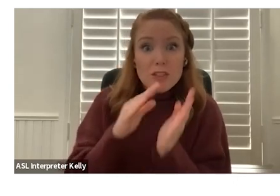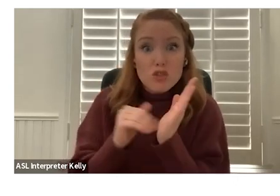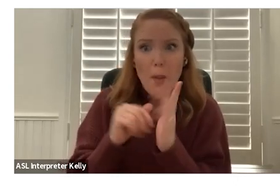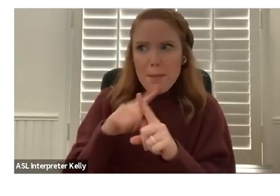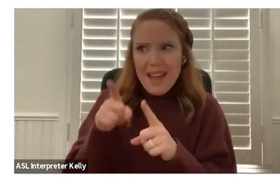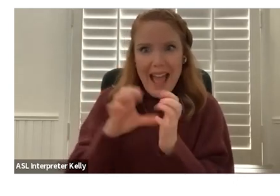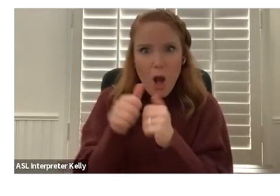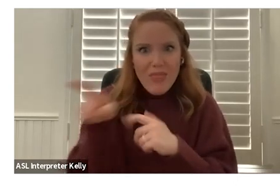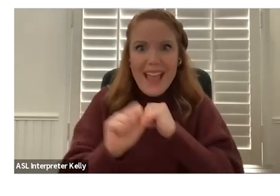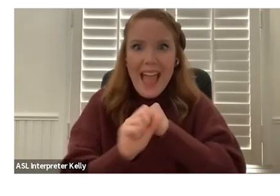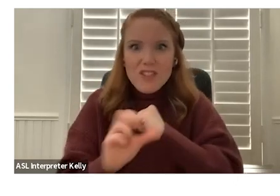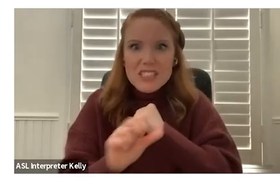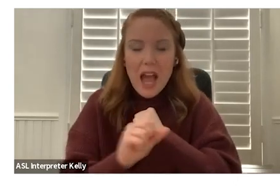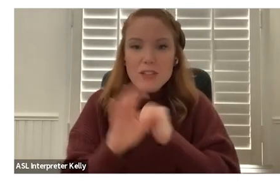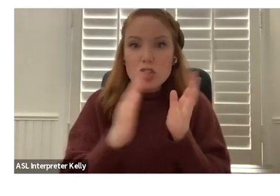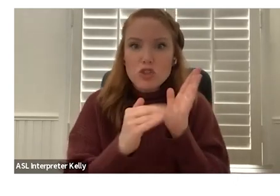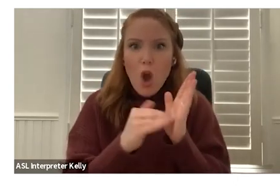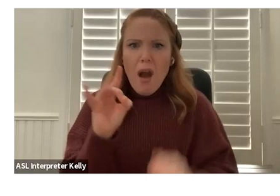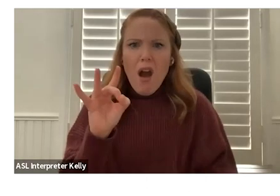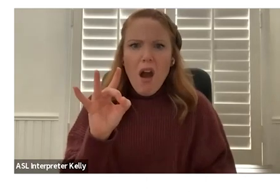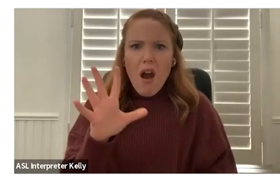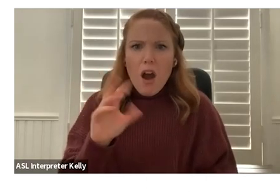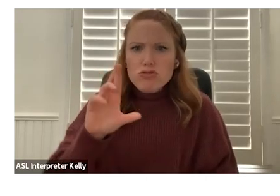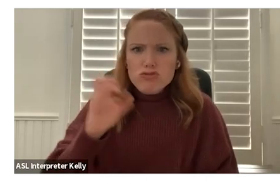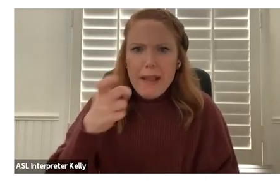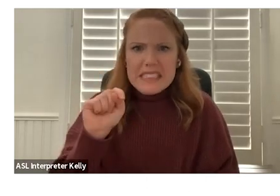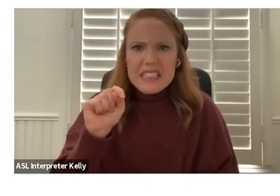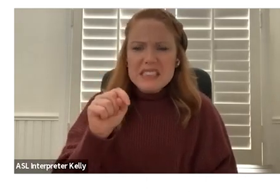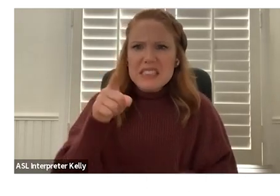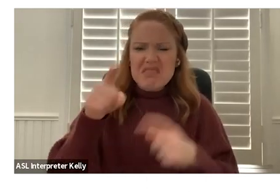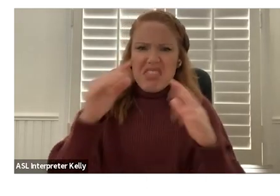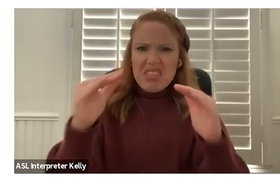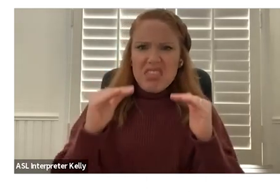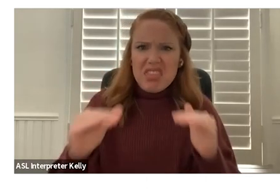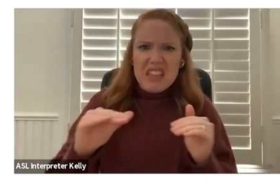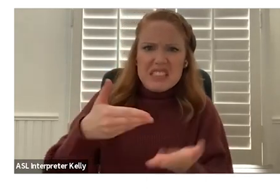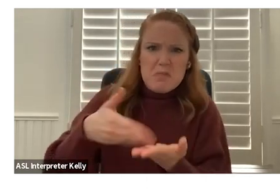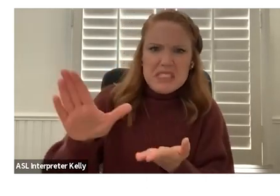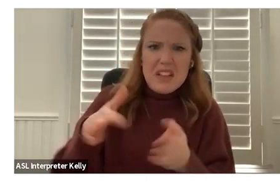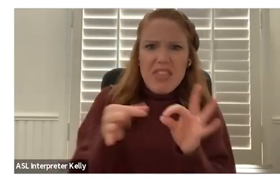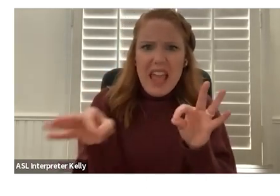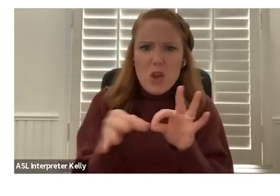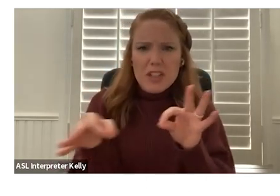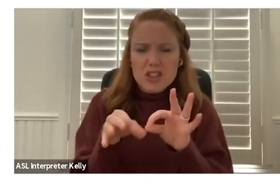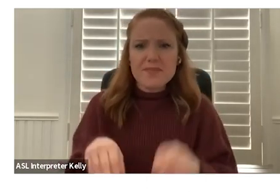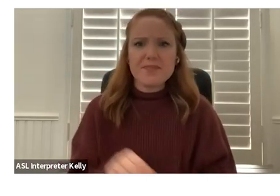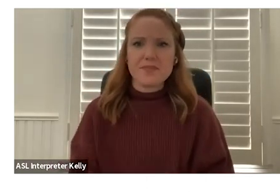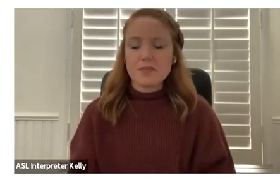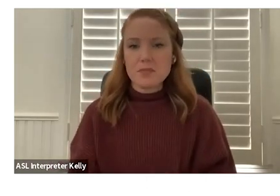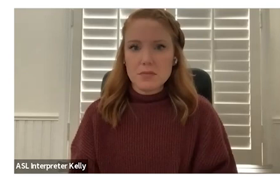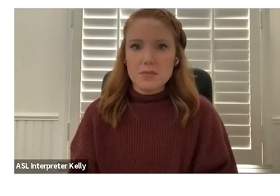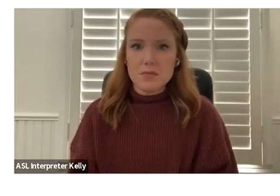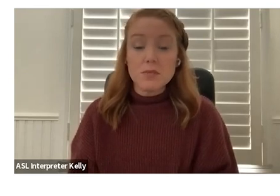you'll get transported to the Orient, and what a great fantasy experience that will be, right? And then this one is probably the